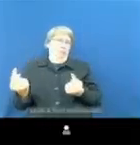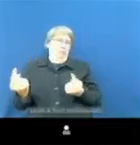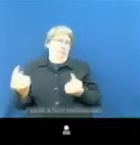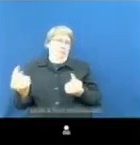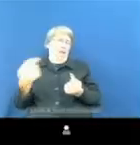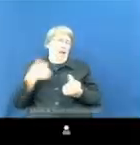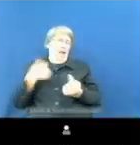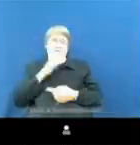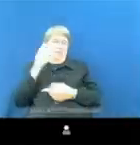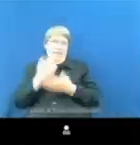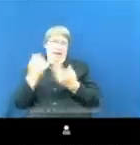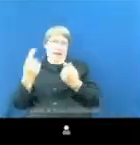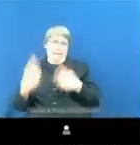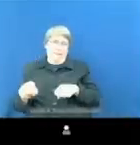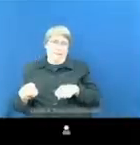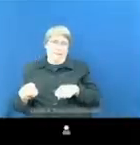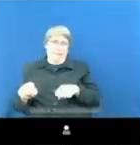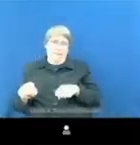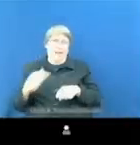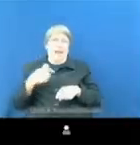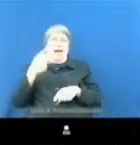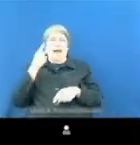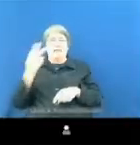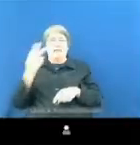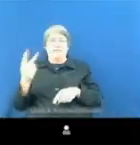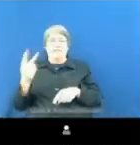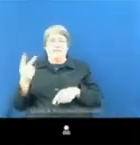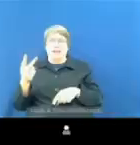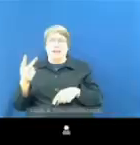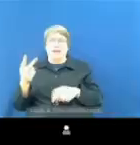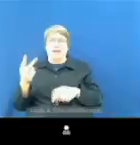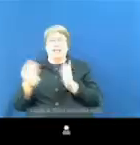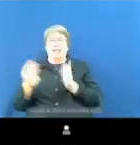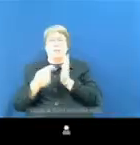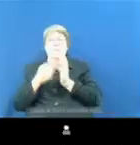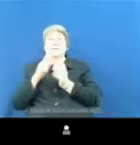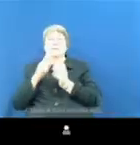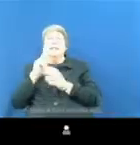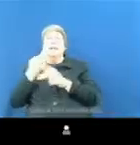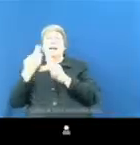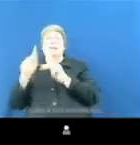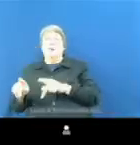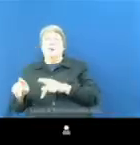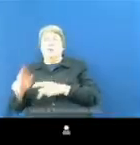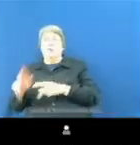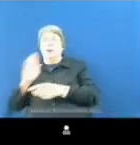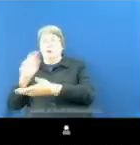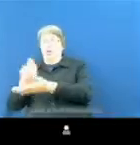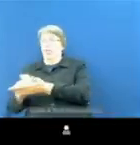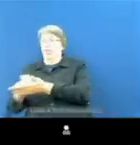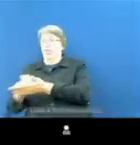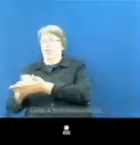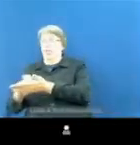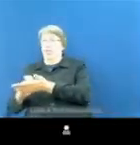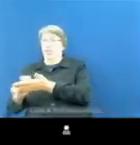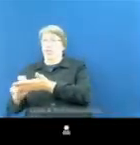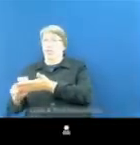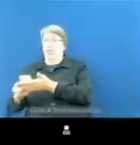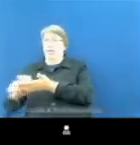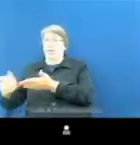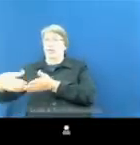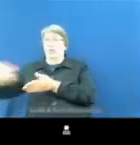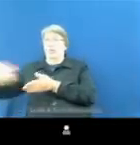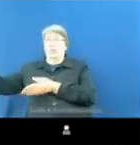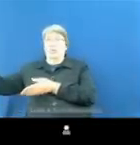seen fights over the deaf person's notes when they were taking while they were in court, primarily because there was an argument as